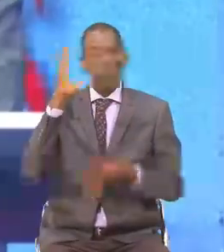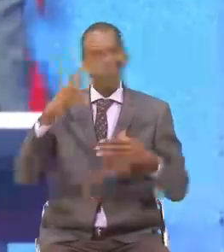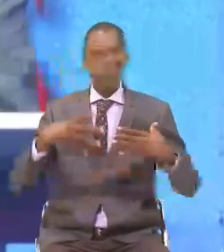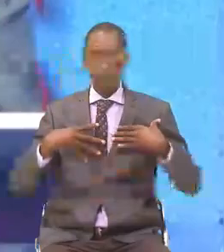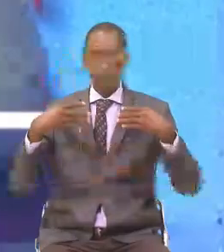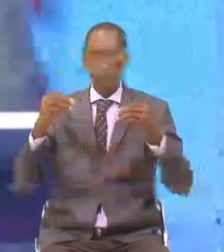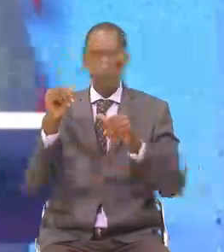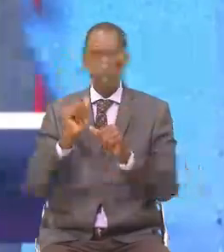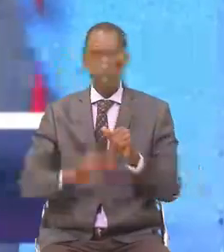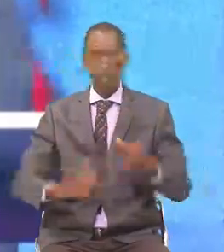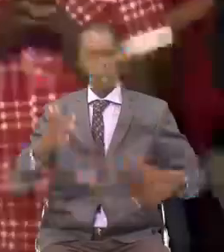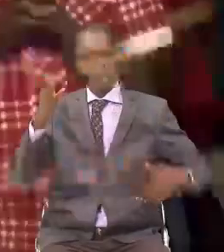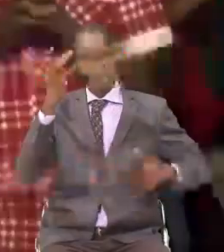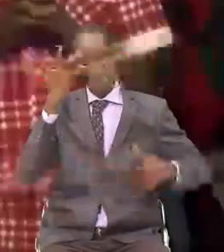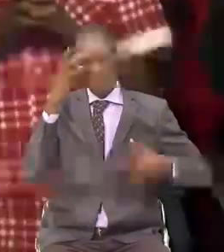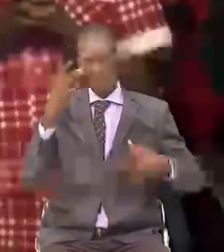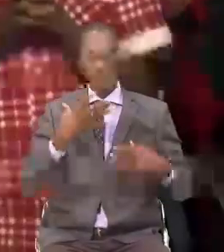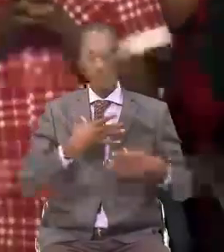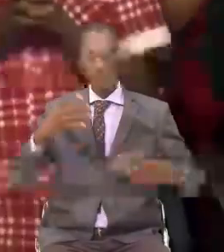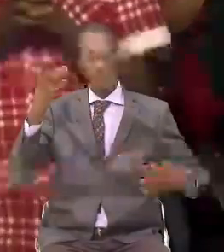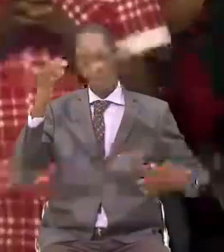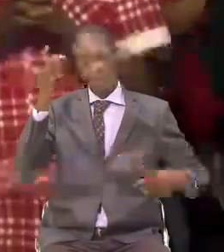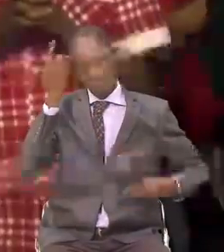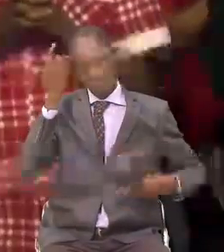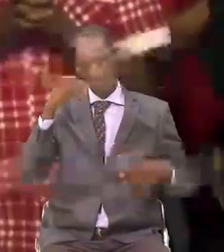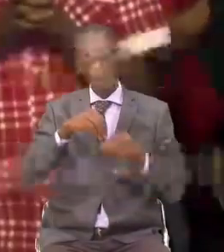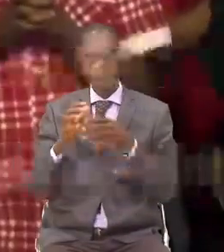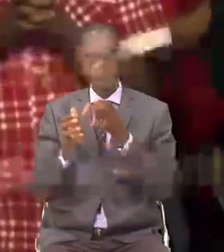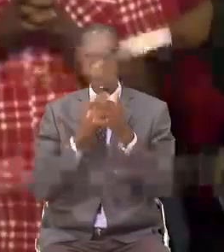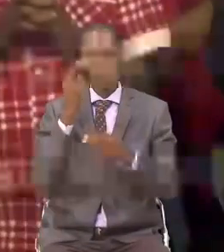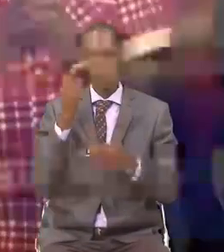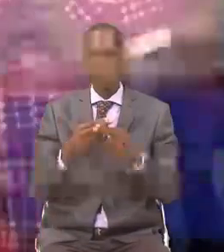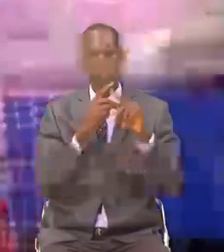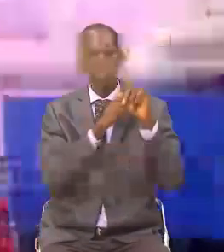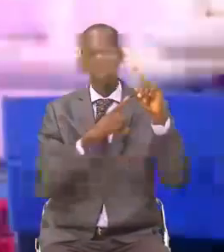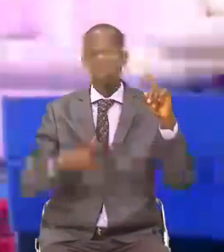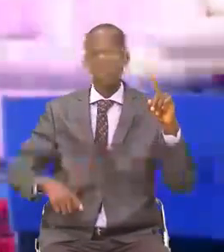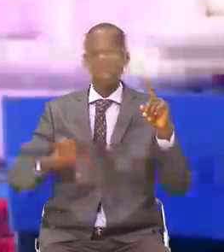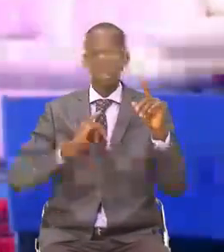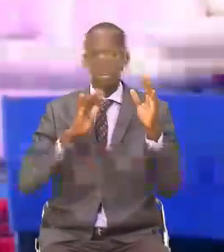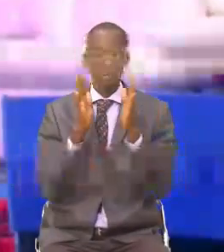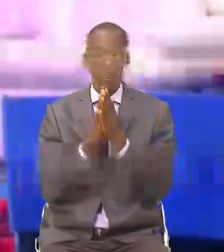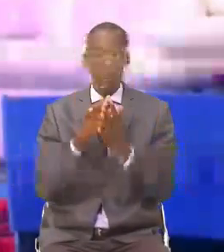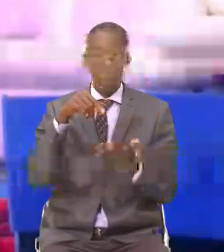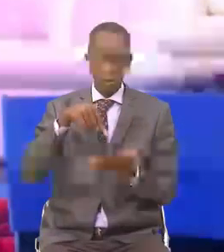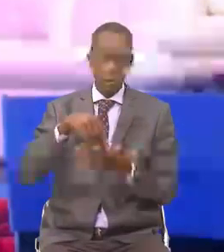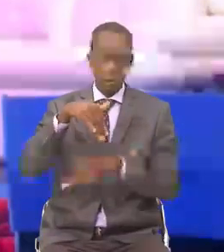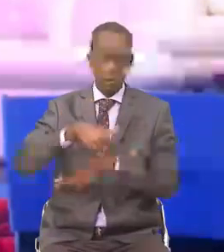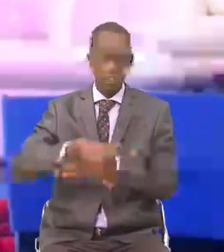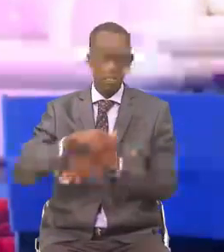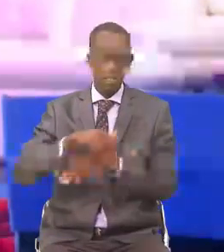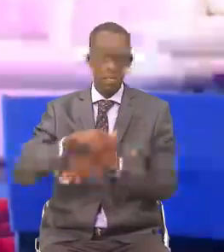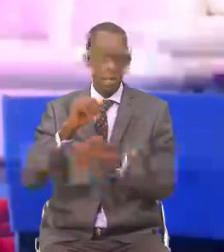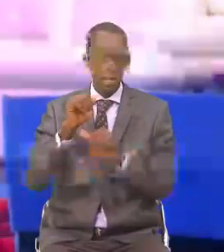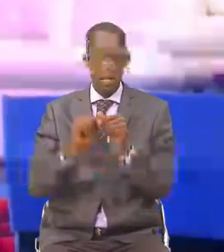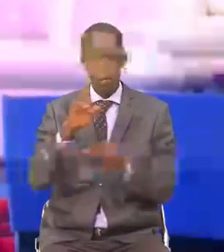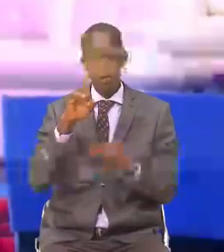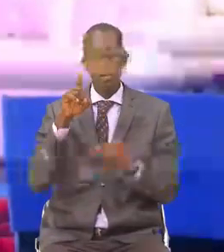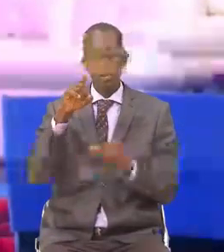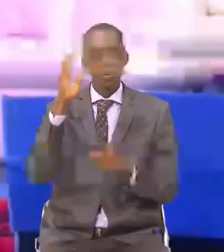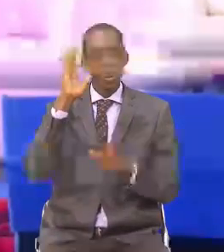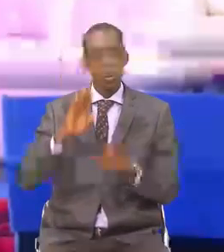cross will heal every infirmity and every sickness in Jesus' name. Lord, I